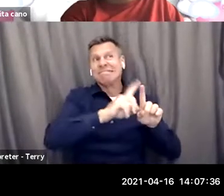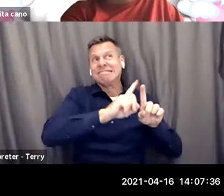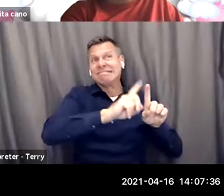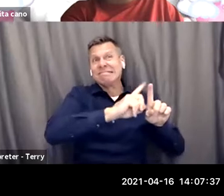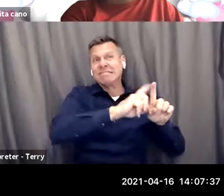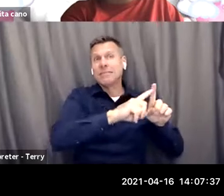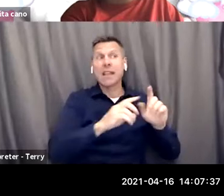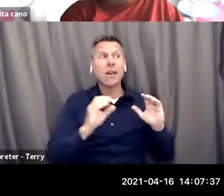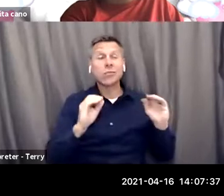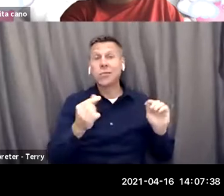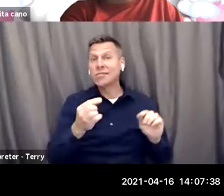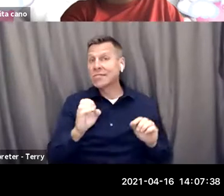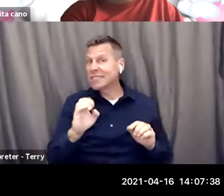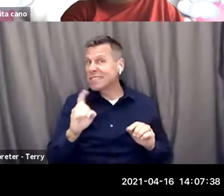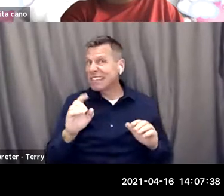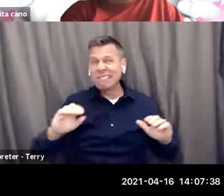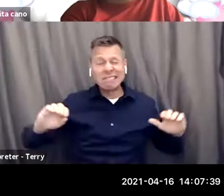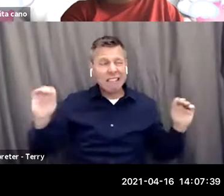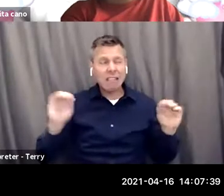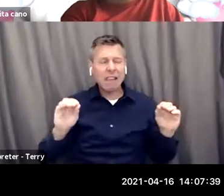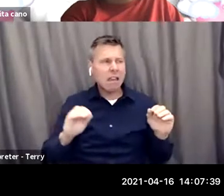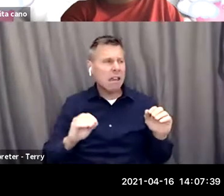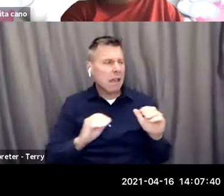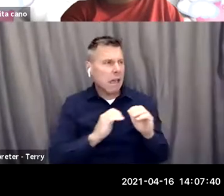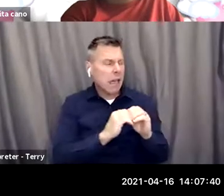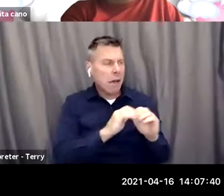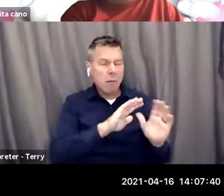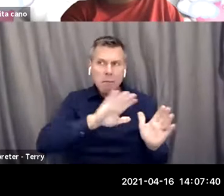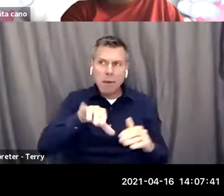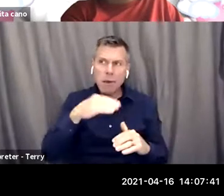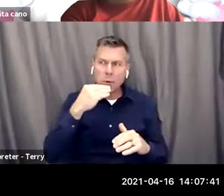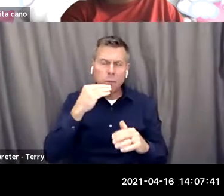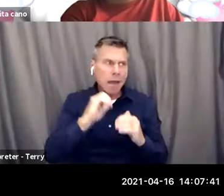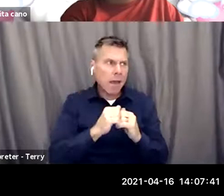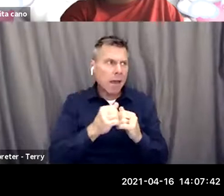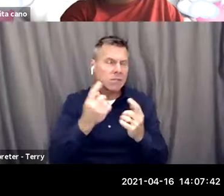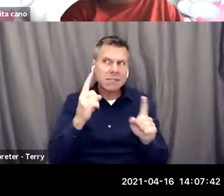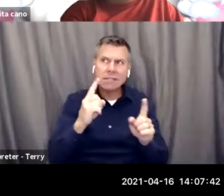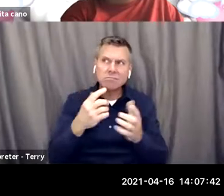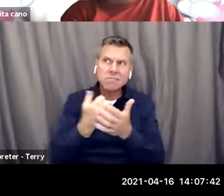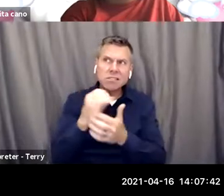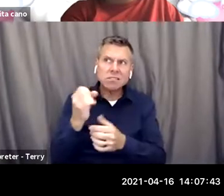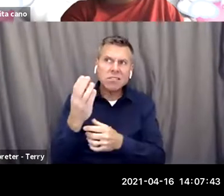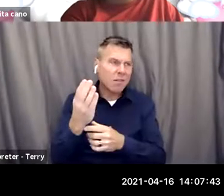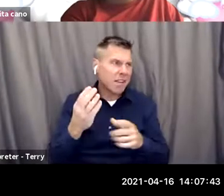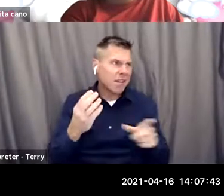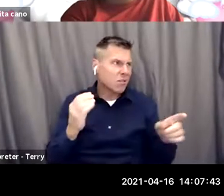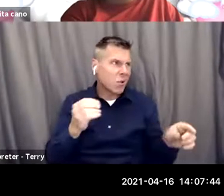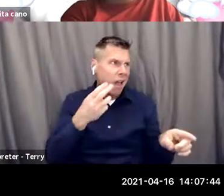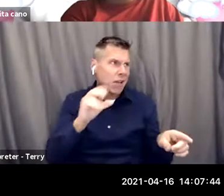even have a GED. And I thought, how can you go home and be successful? How are you ever going to get a job if you don't even have a high school